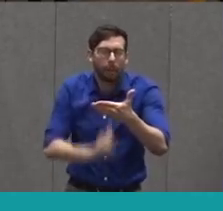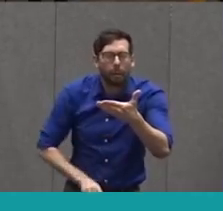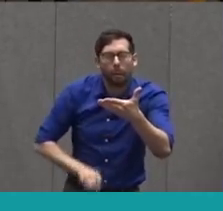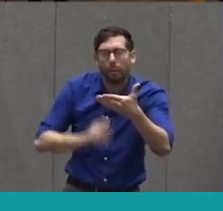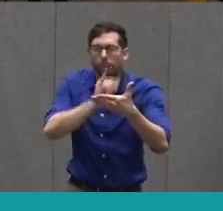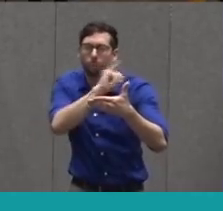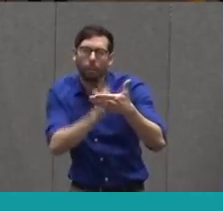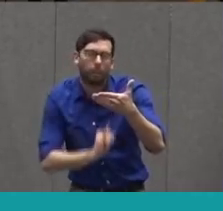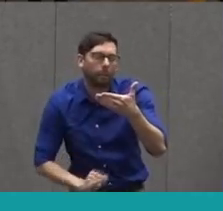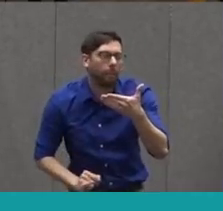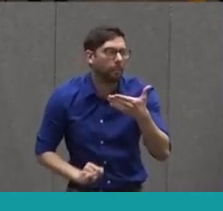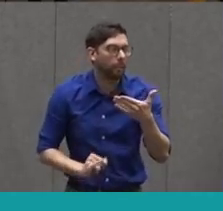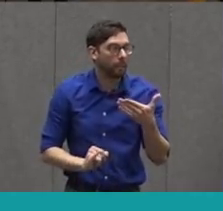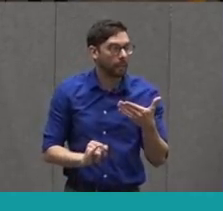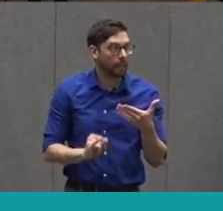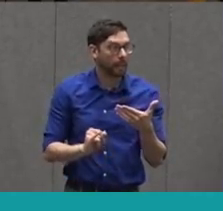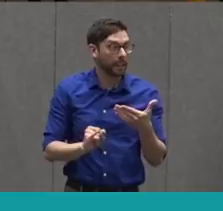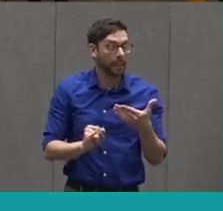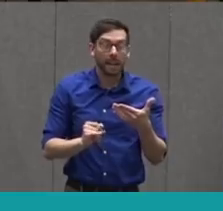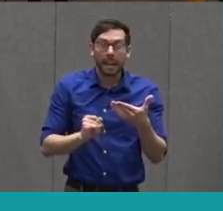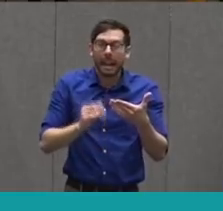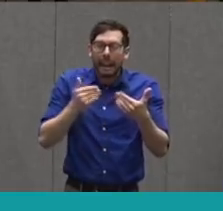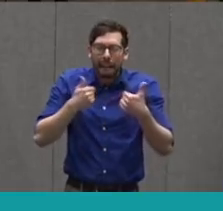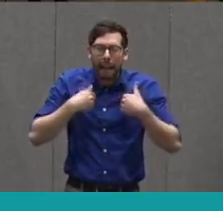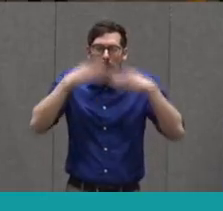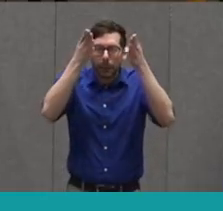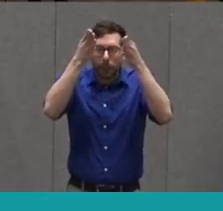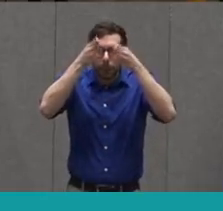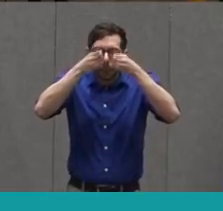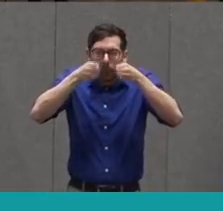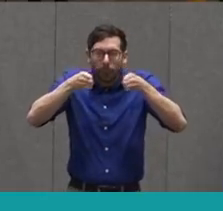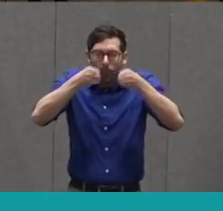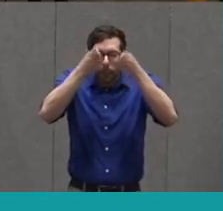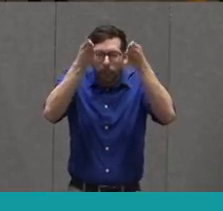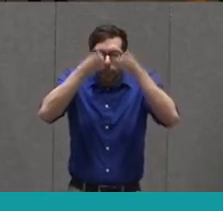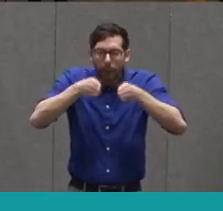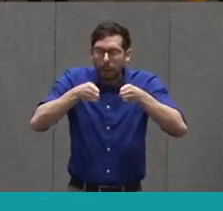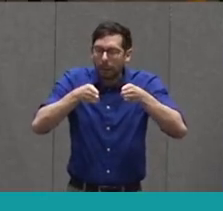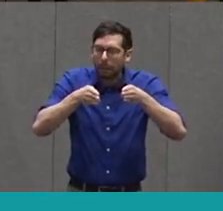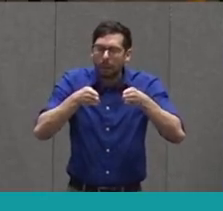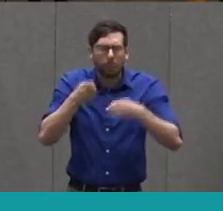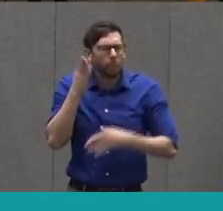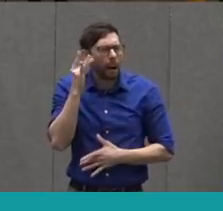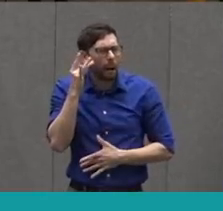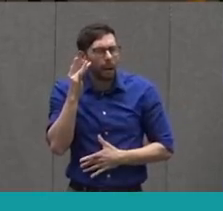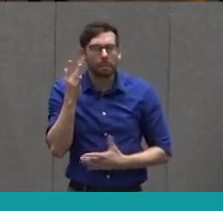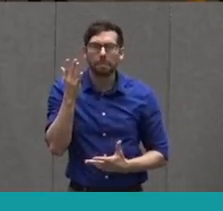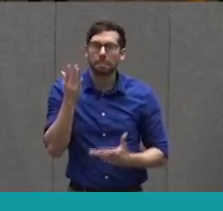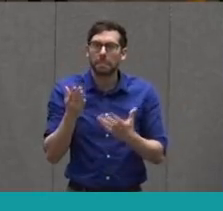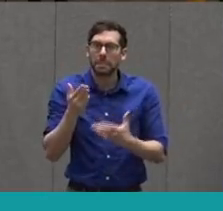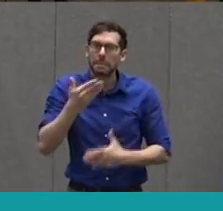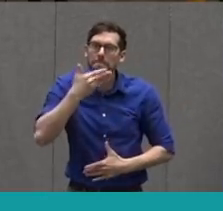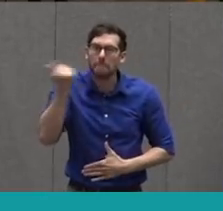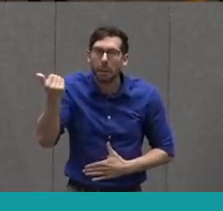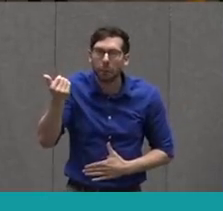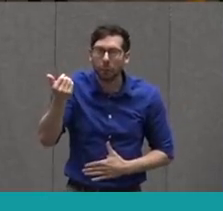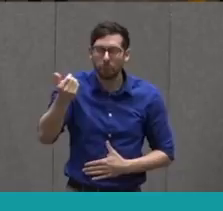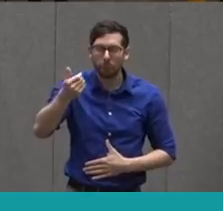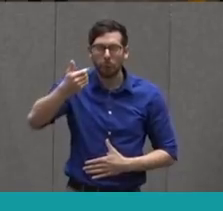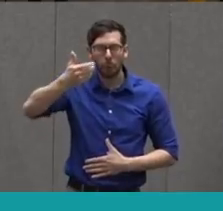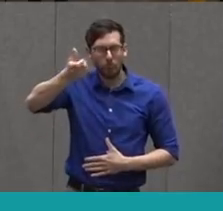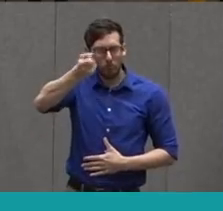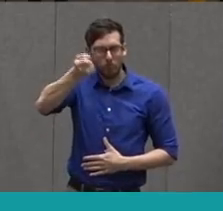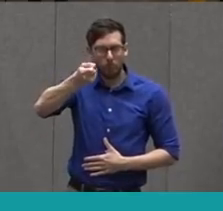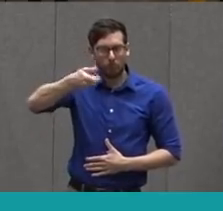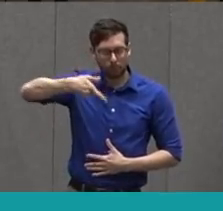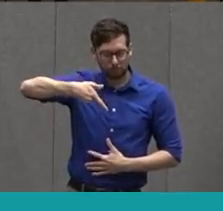And maybe the purpose of that is to hold it better. I usually hold my chopsticks a little lower. Notice its shape.